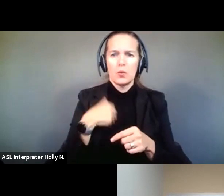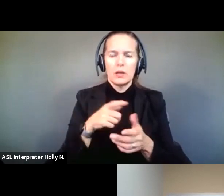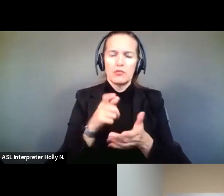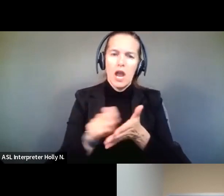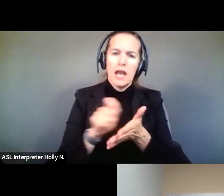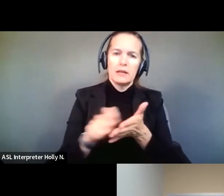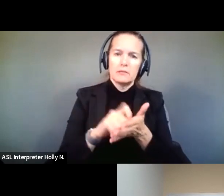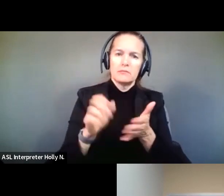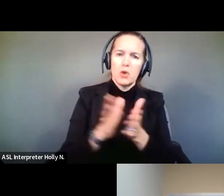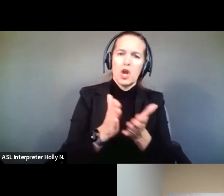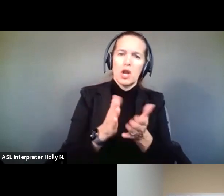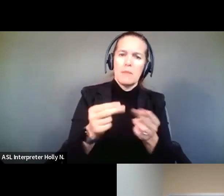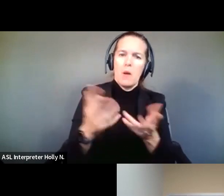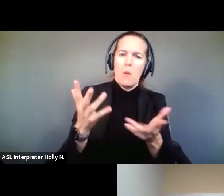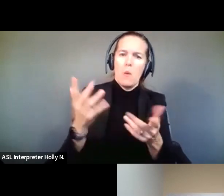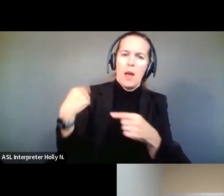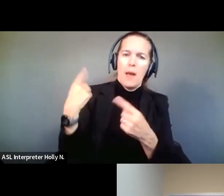what that experience was like.